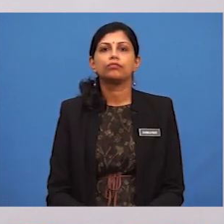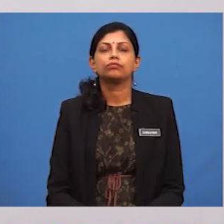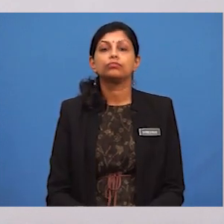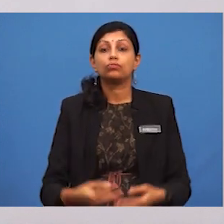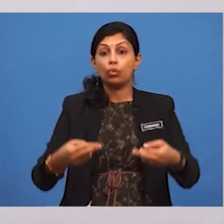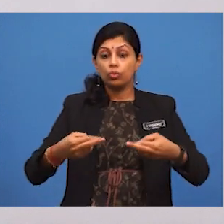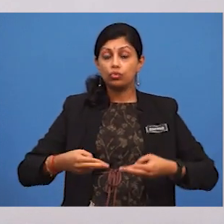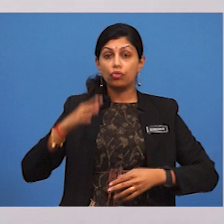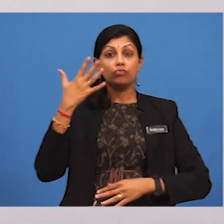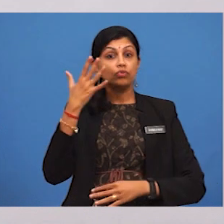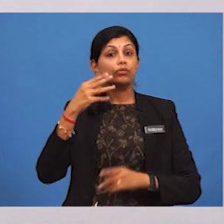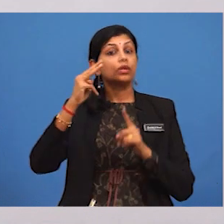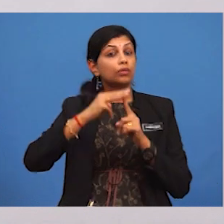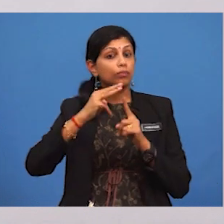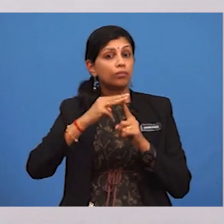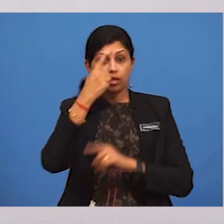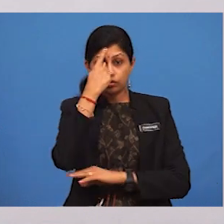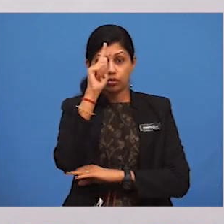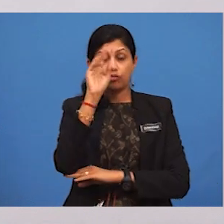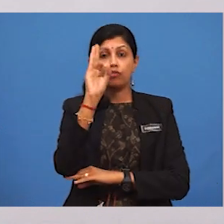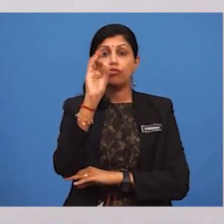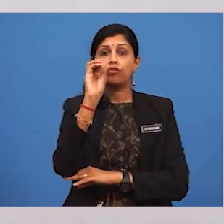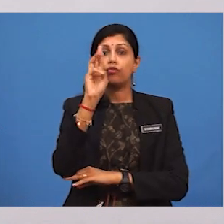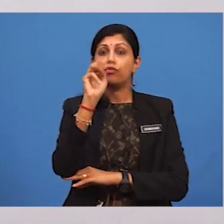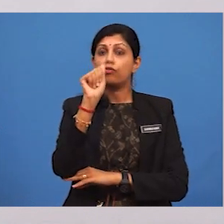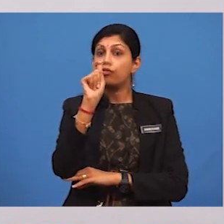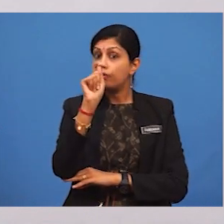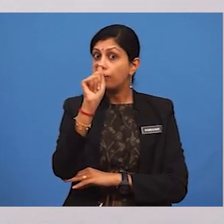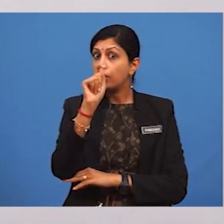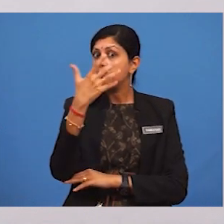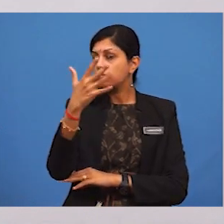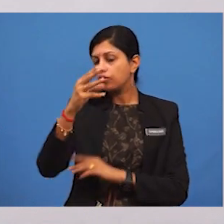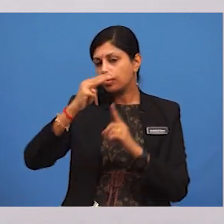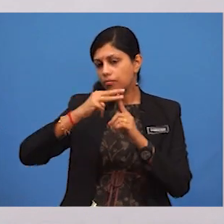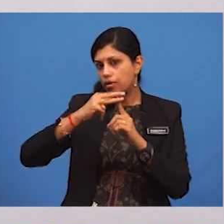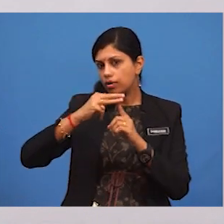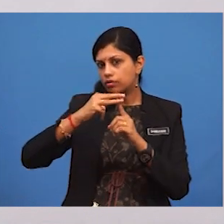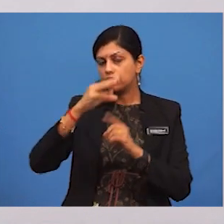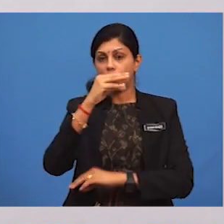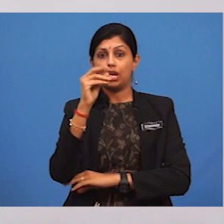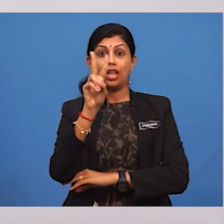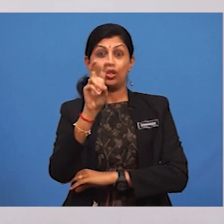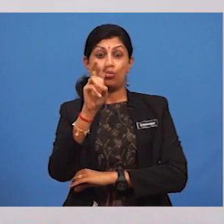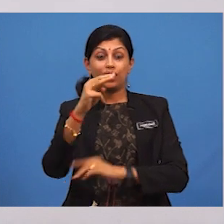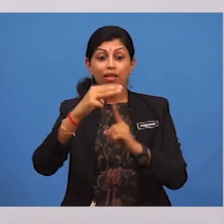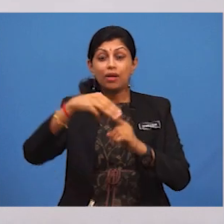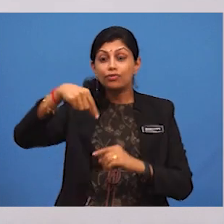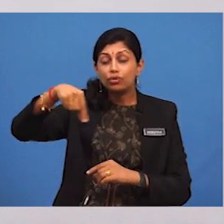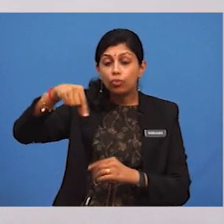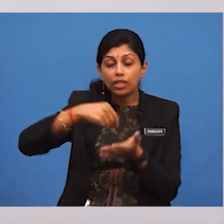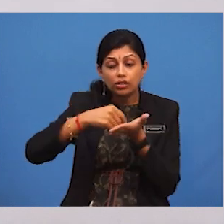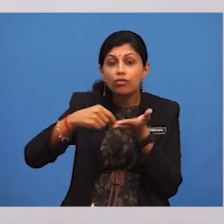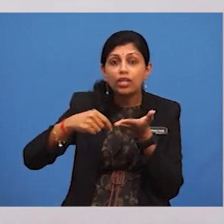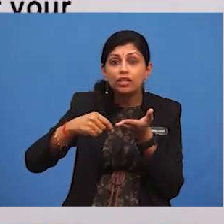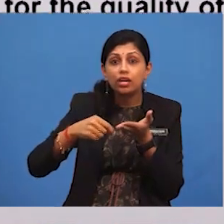15 marks for the format and content points, and up to 20 marks for the quality of your writing.